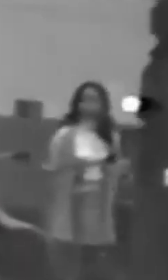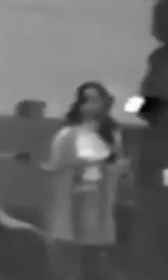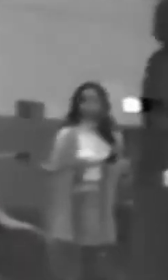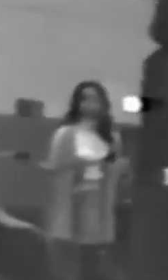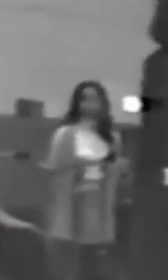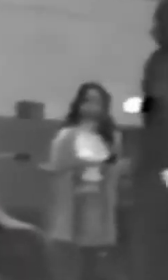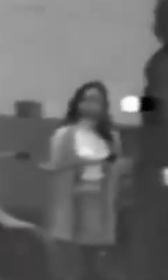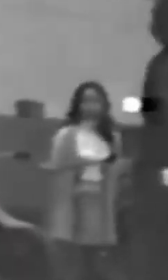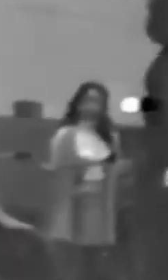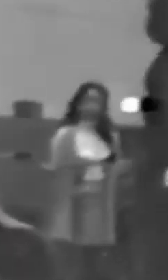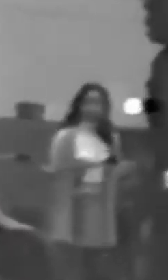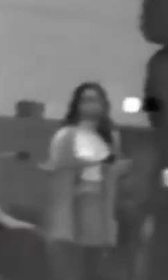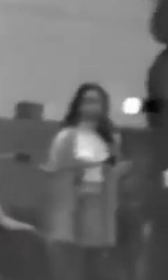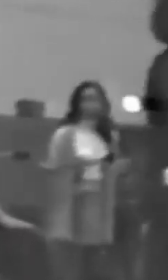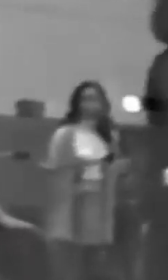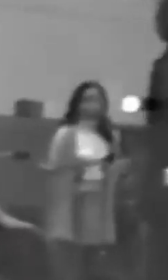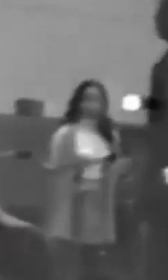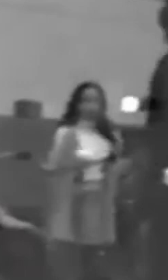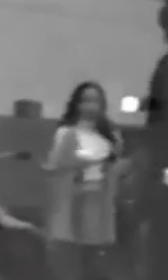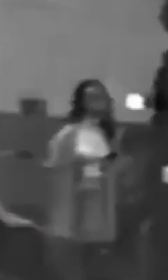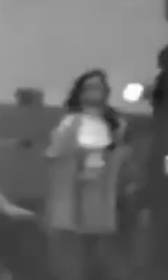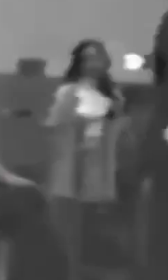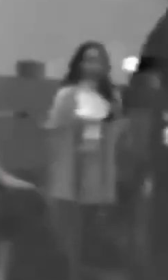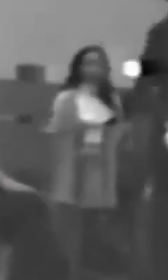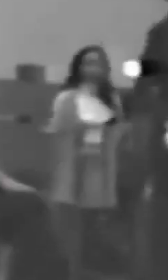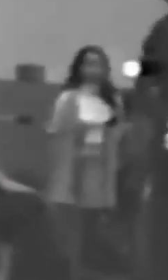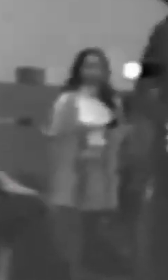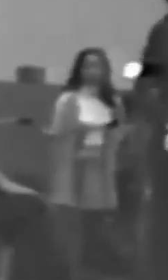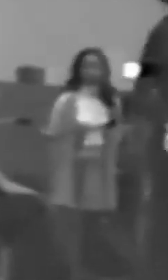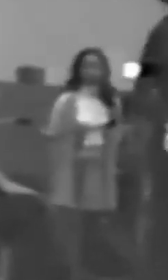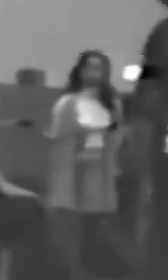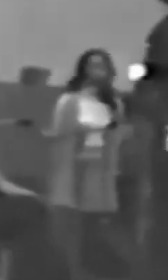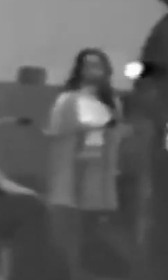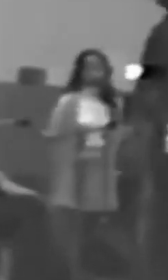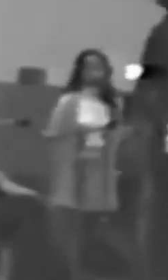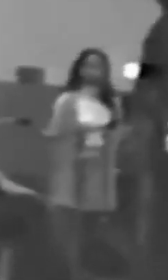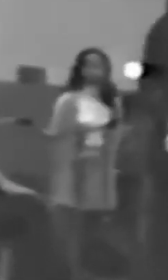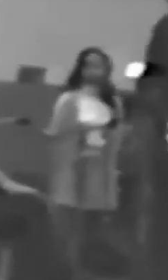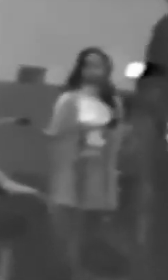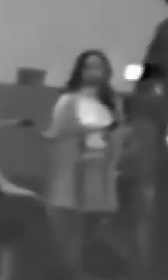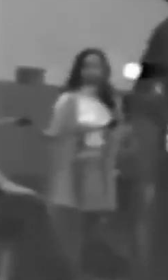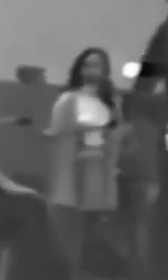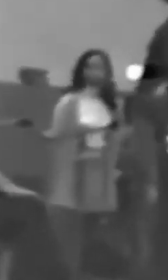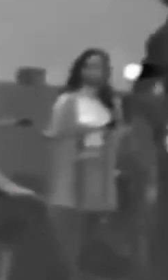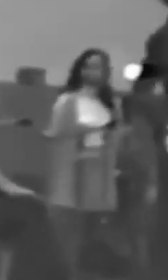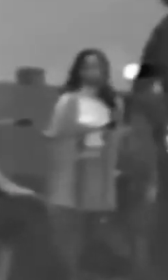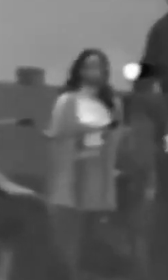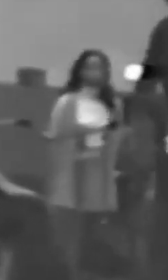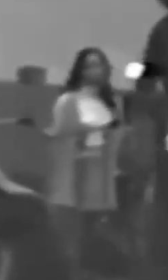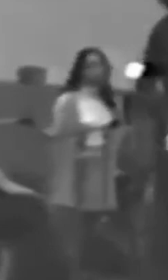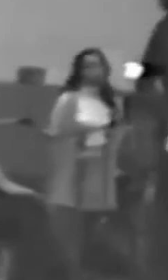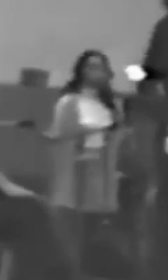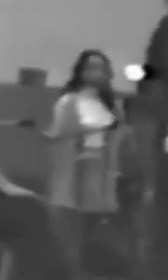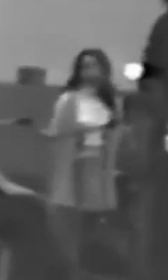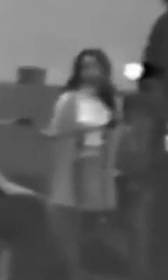white adults threw stones at Black and Puerto Rican children and threw eggs in their faces, spat